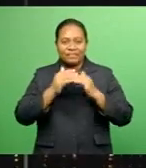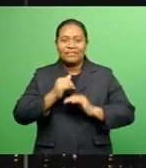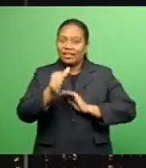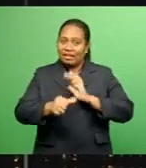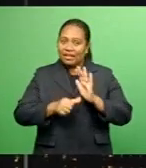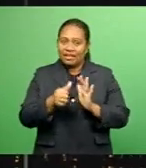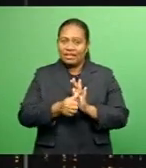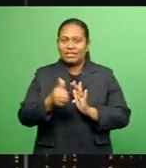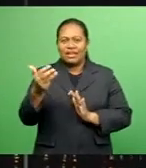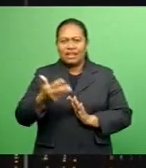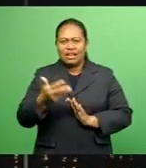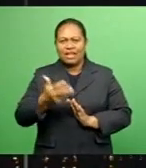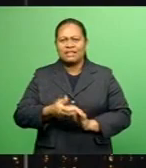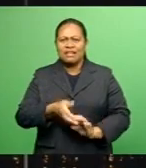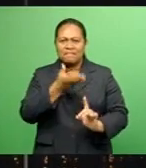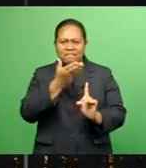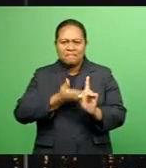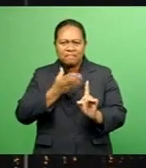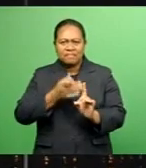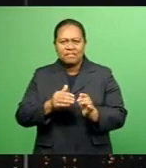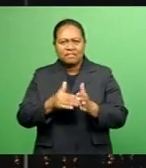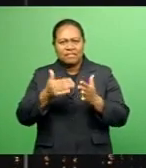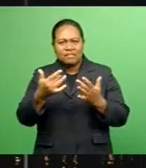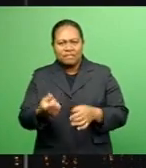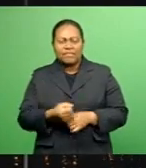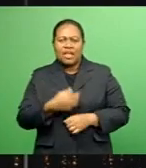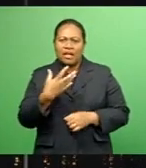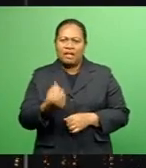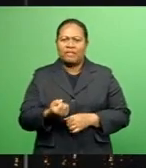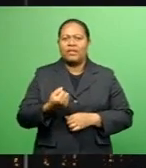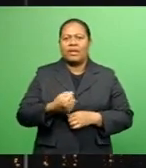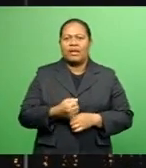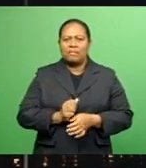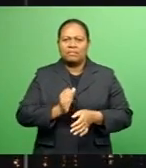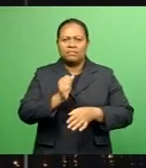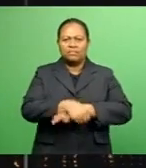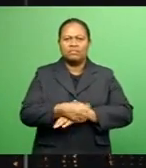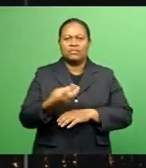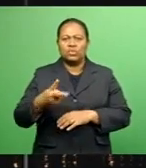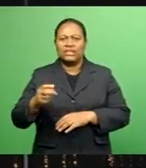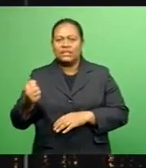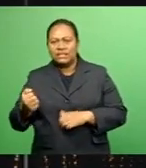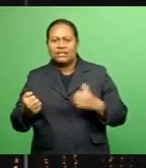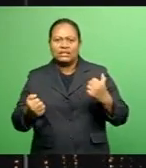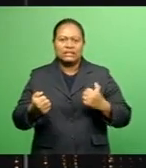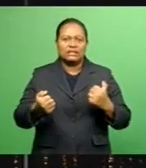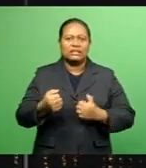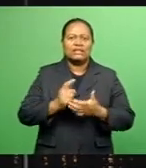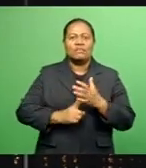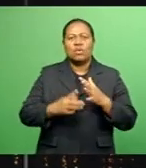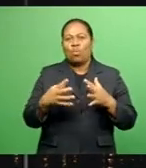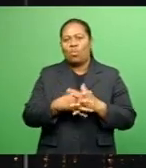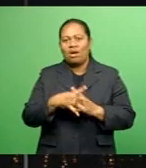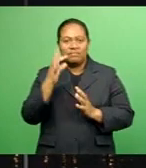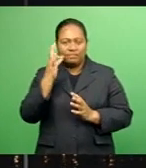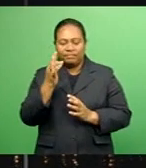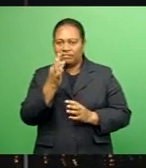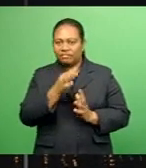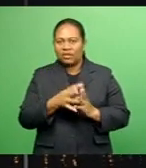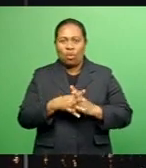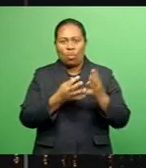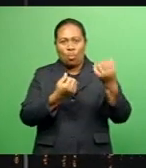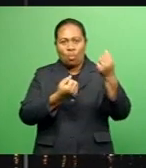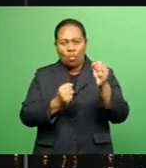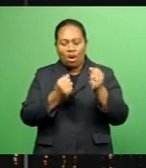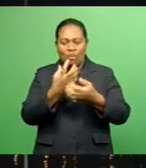19-year-old Bradman Best inspired the Knights to claim a 2016 win over the Warriors last night. Best stepped